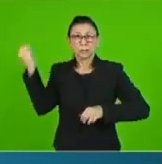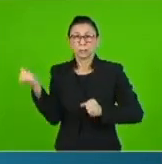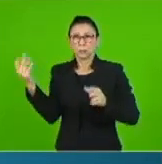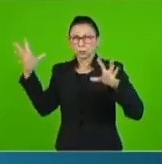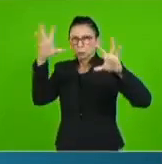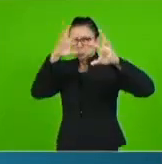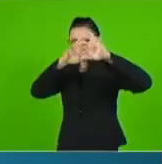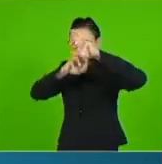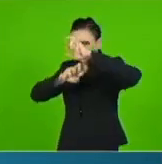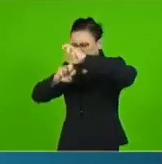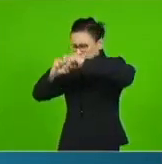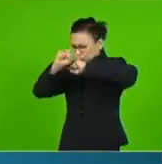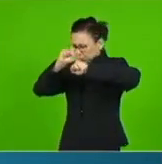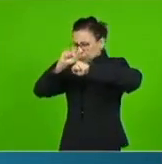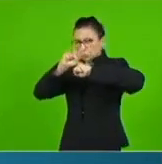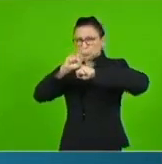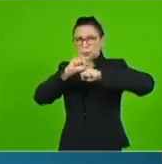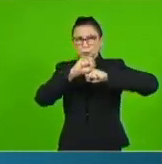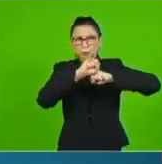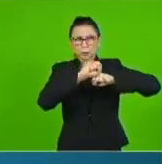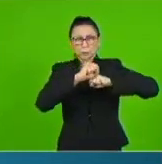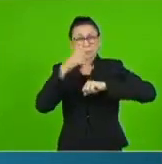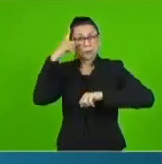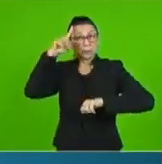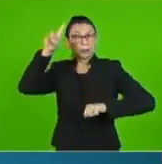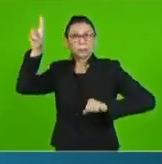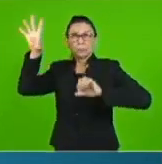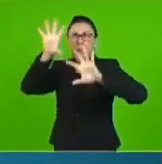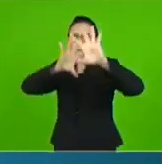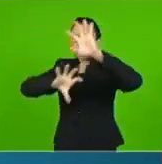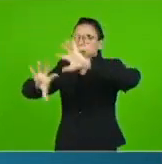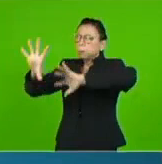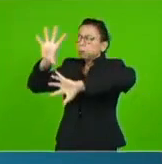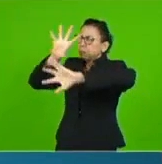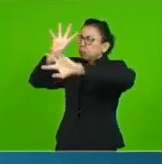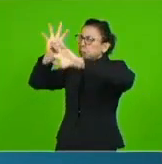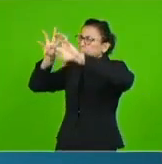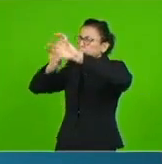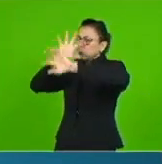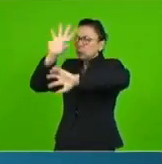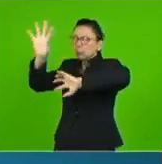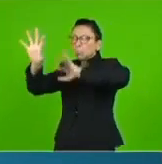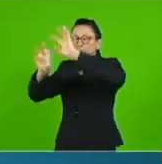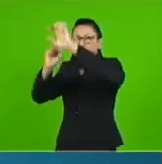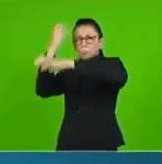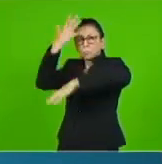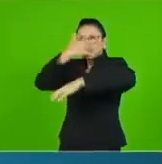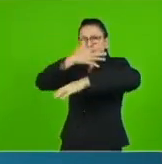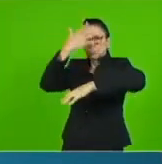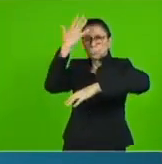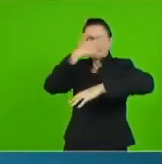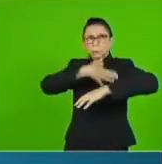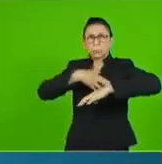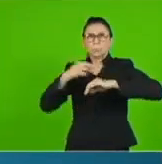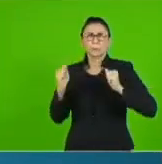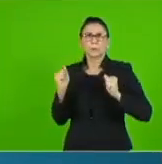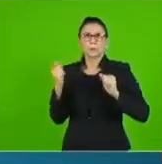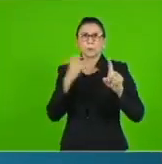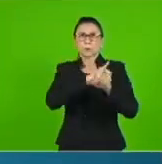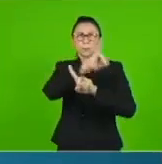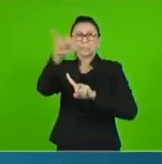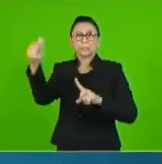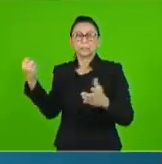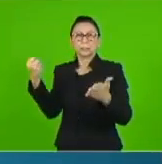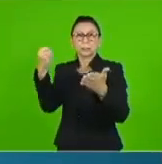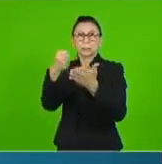desolation, a day of darkness, and day of clouds and thick darkness,